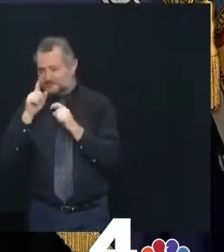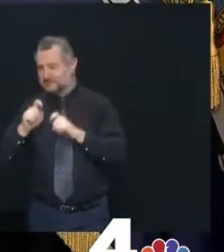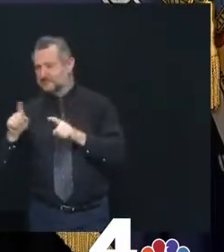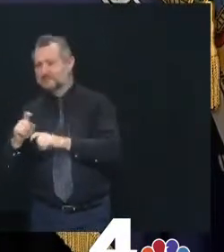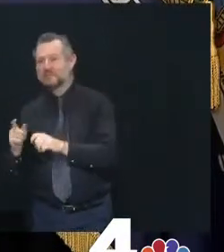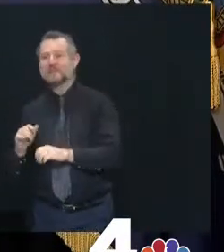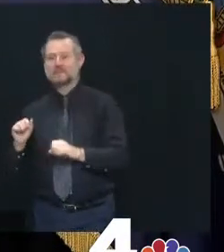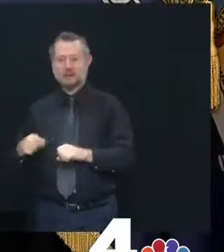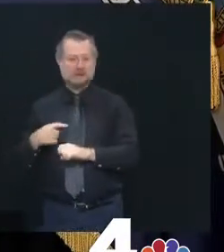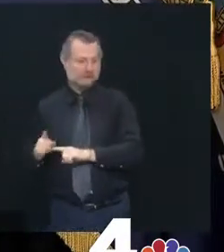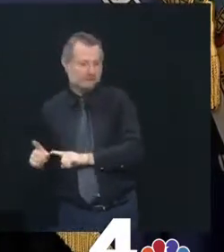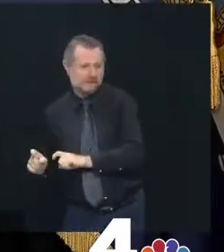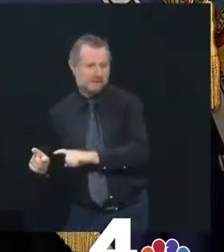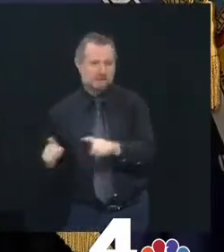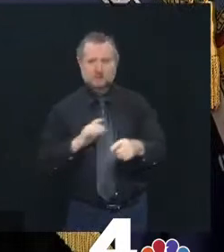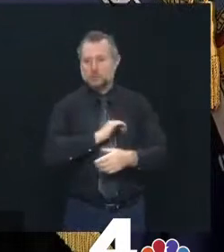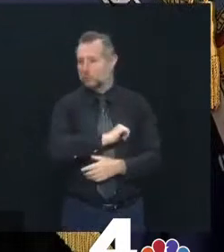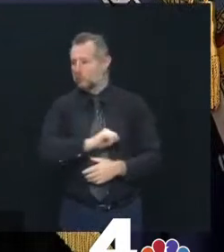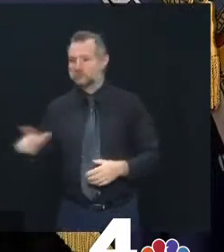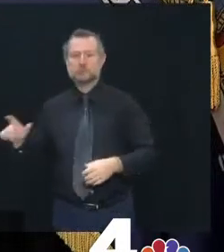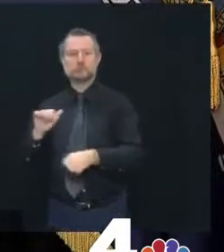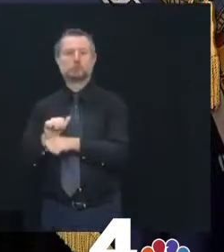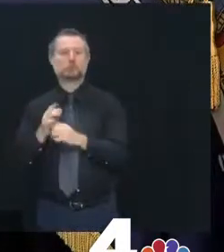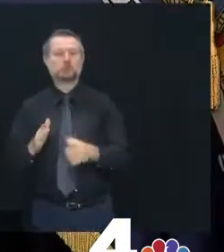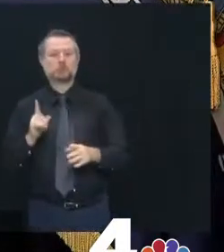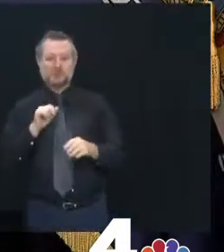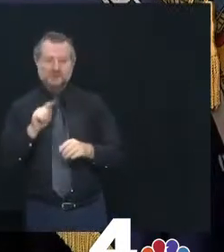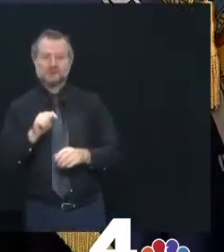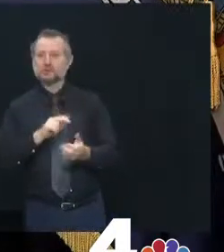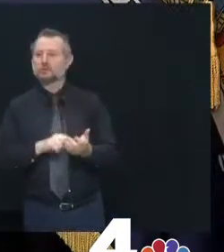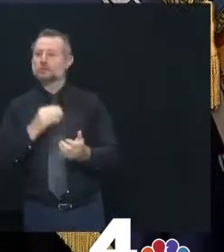test nursing home workers, etc.